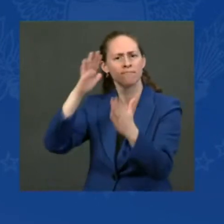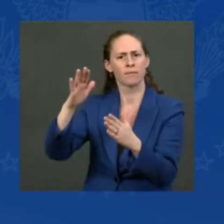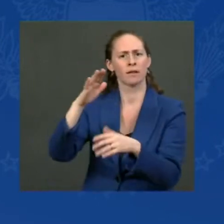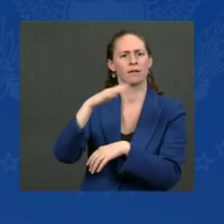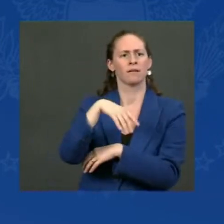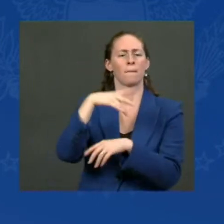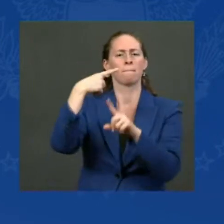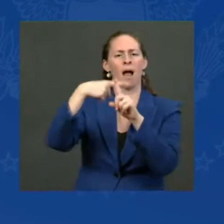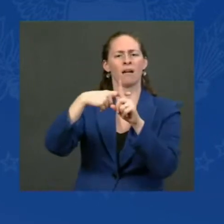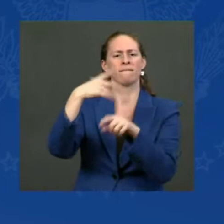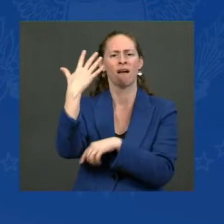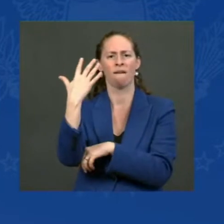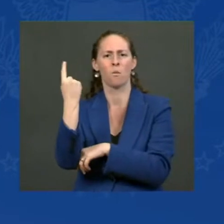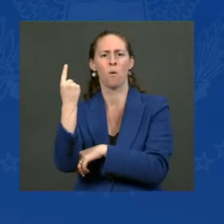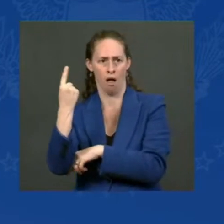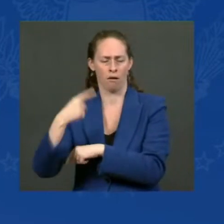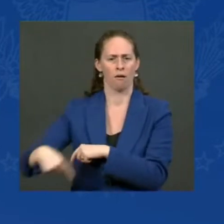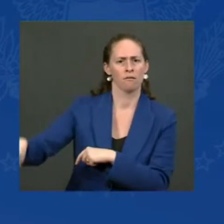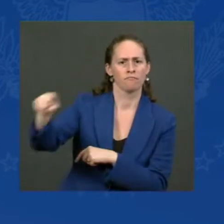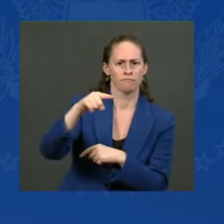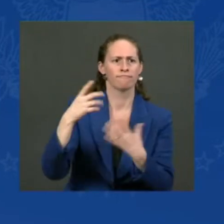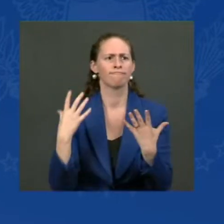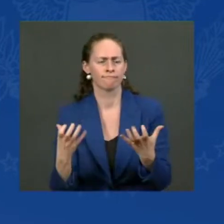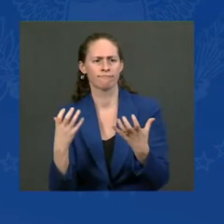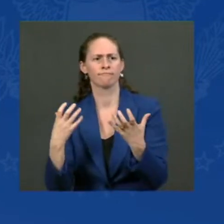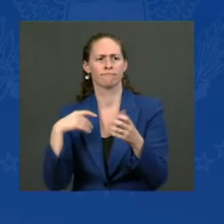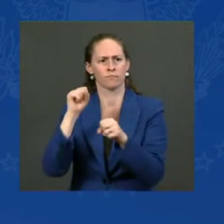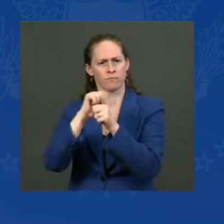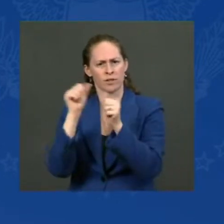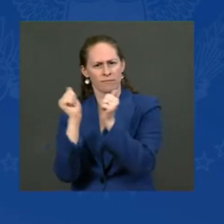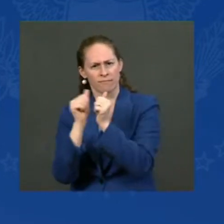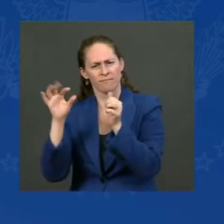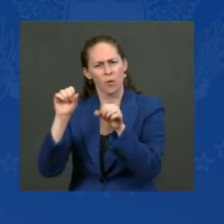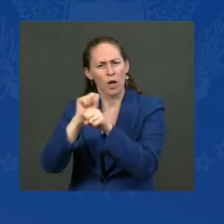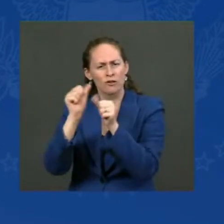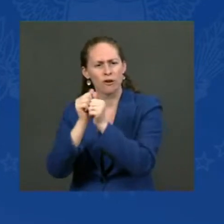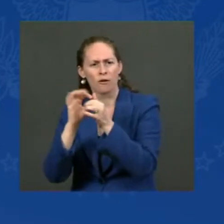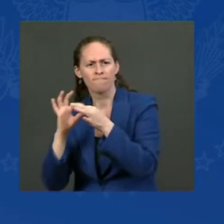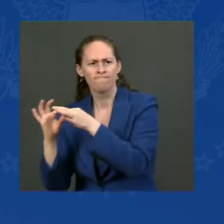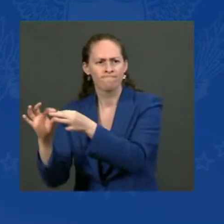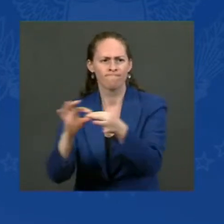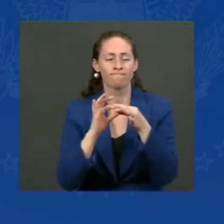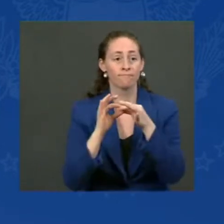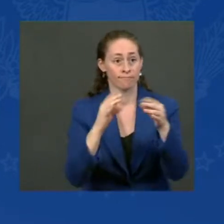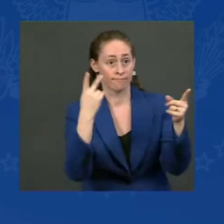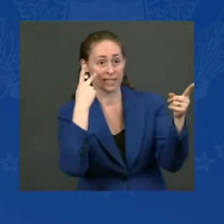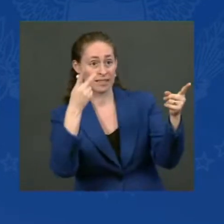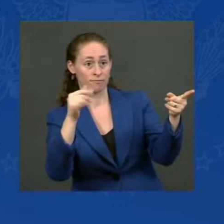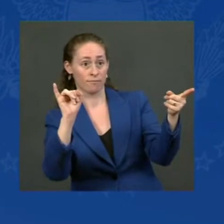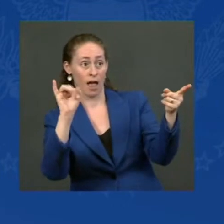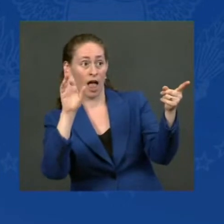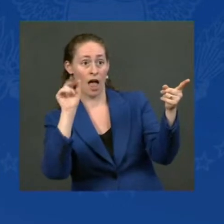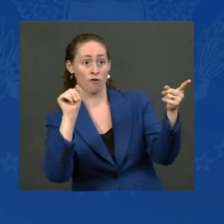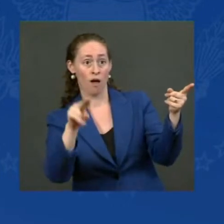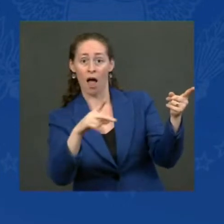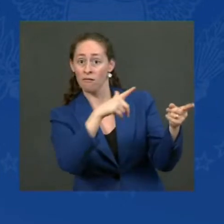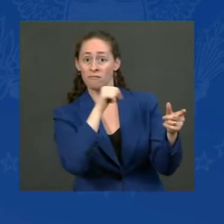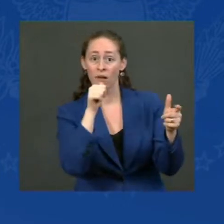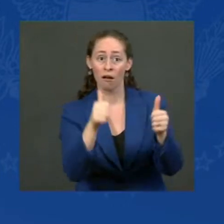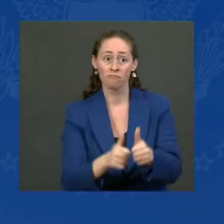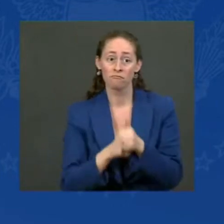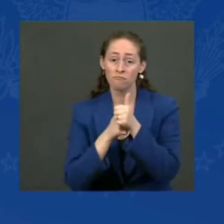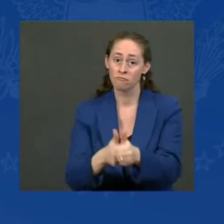We're prepared to return to full compliance if Iran does the same.